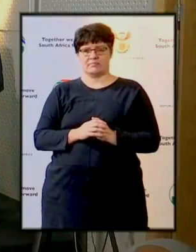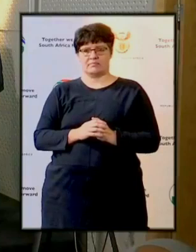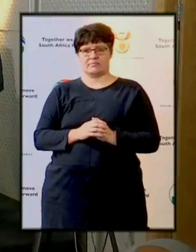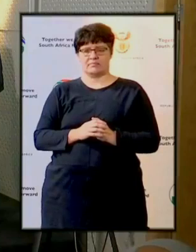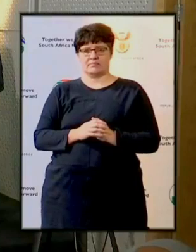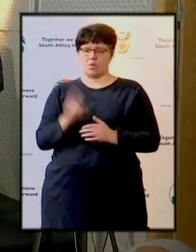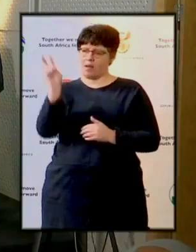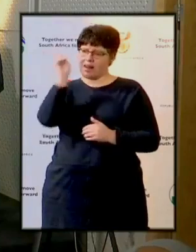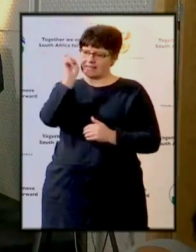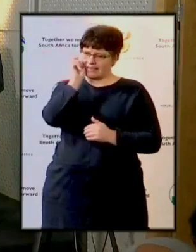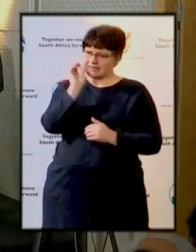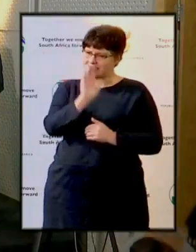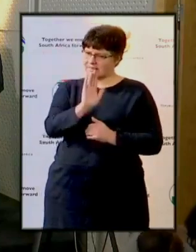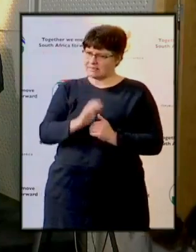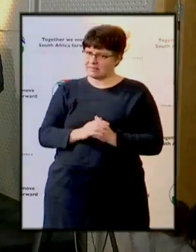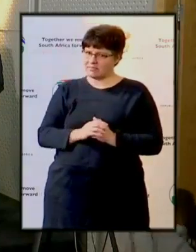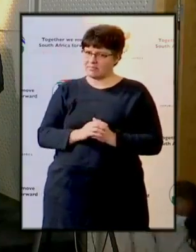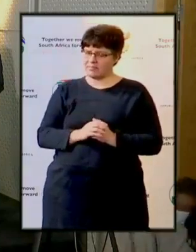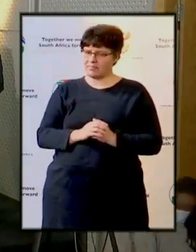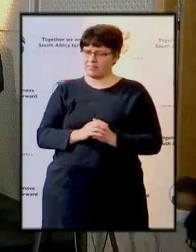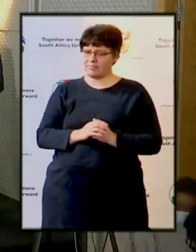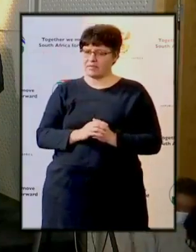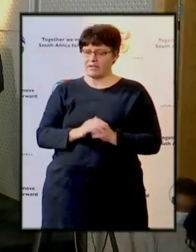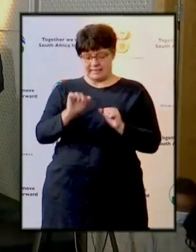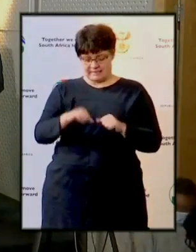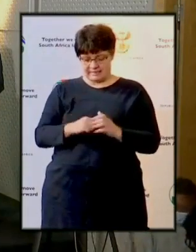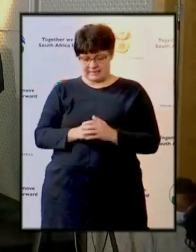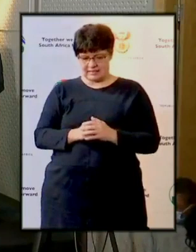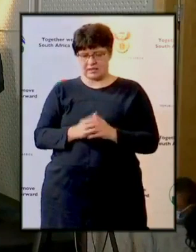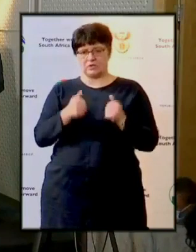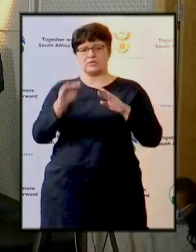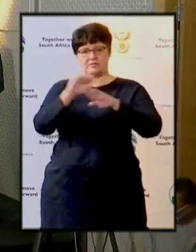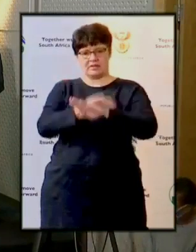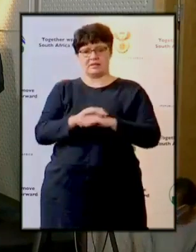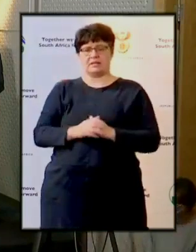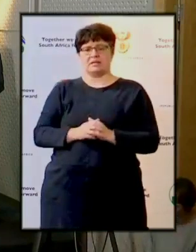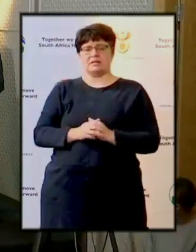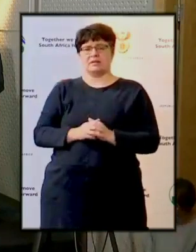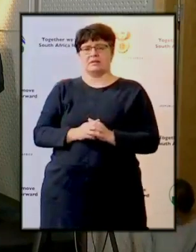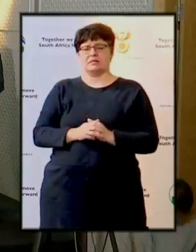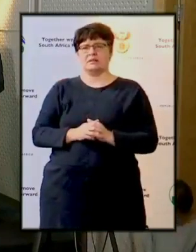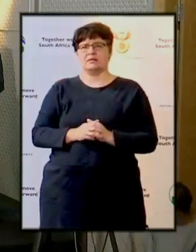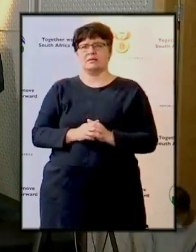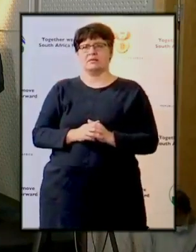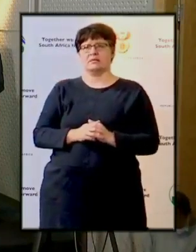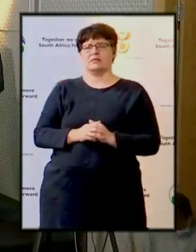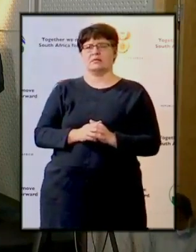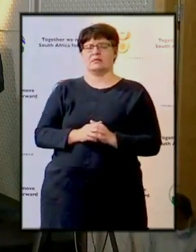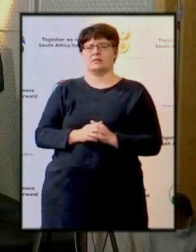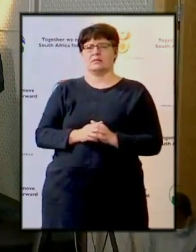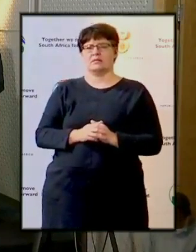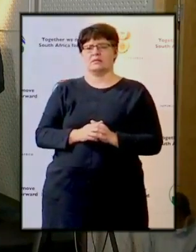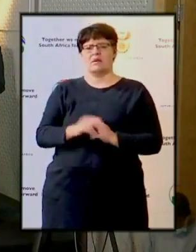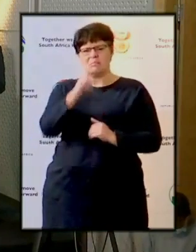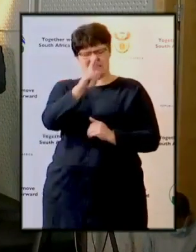We are listening, Mercedes. Yes, good evening, Minister. I see